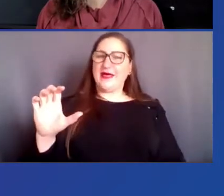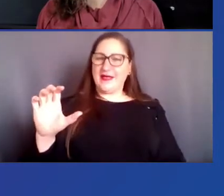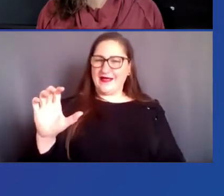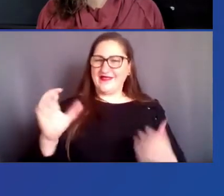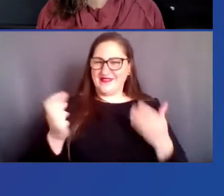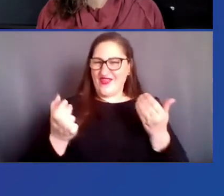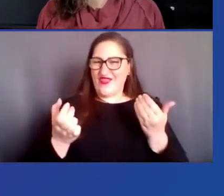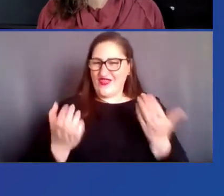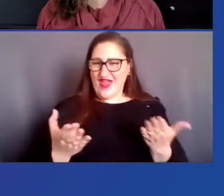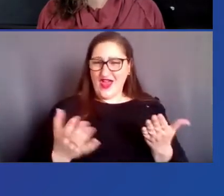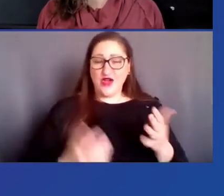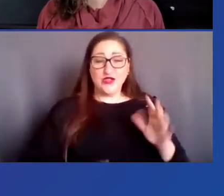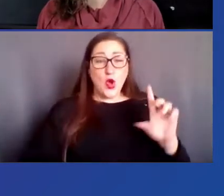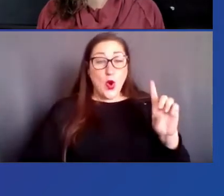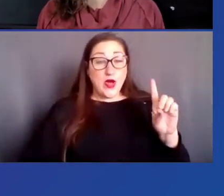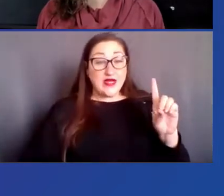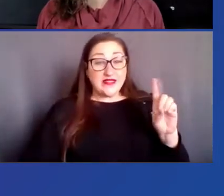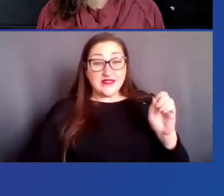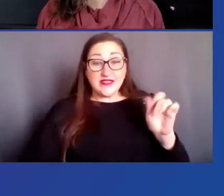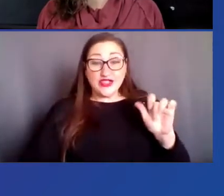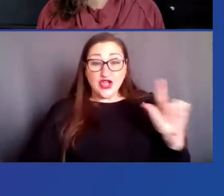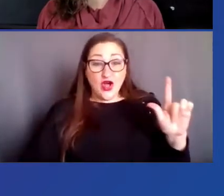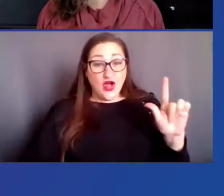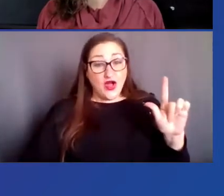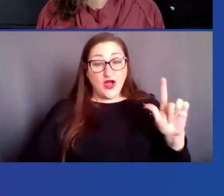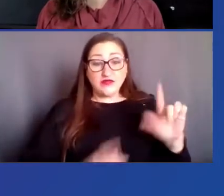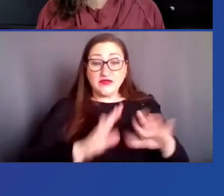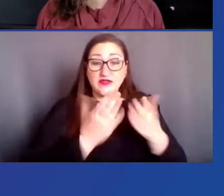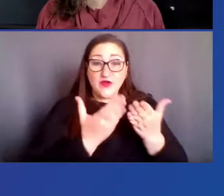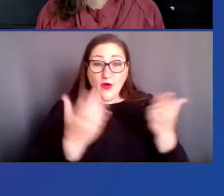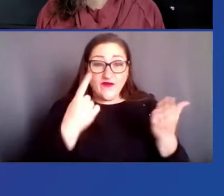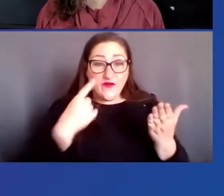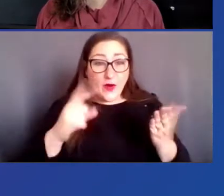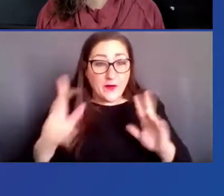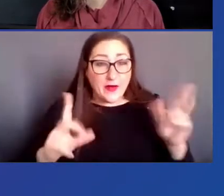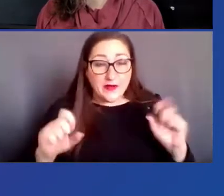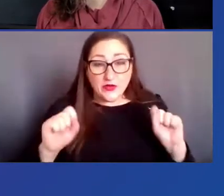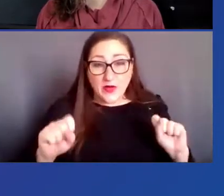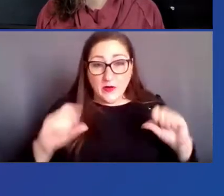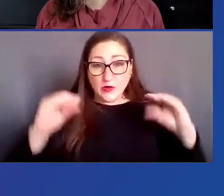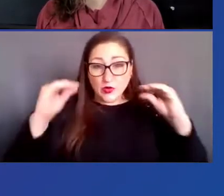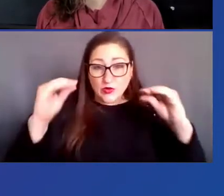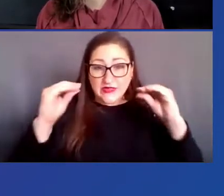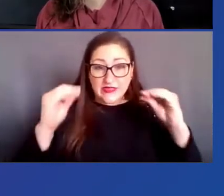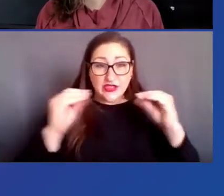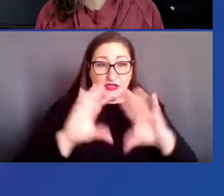folks to teach class. We had